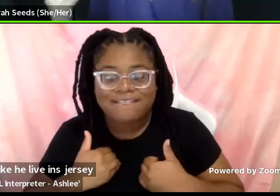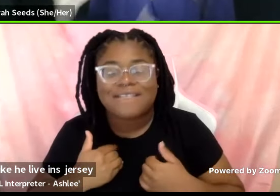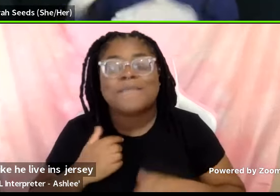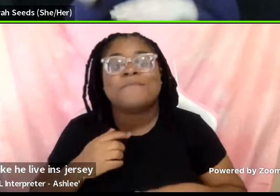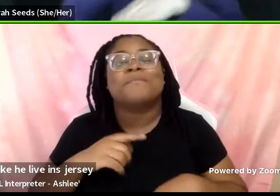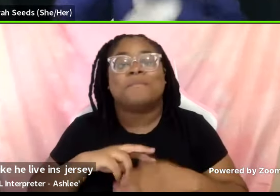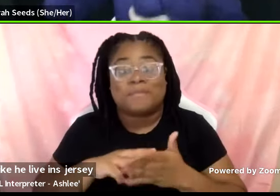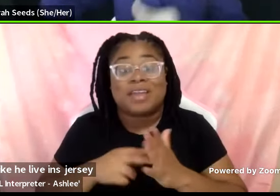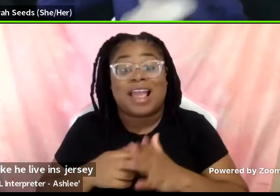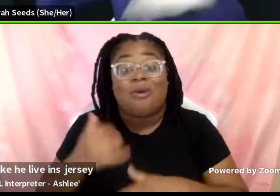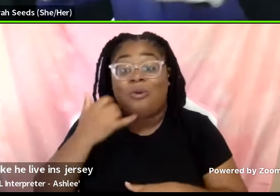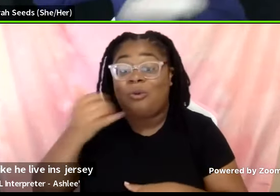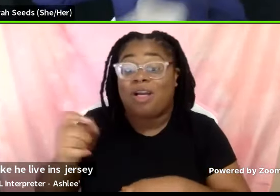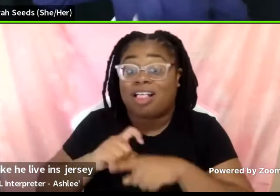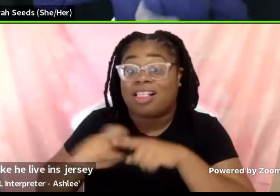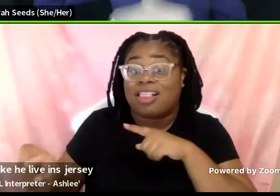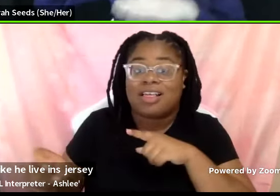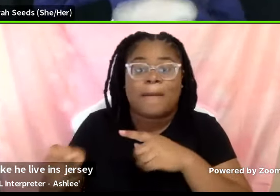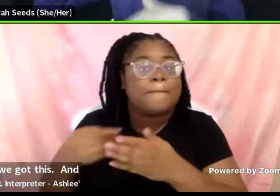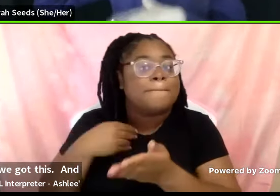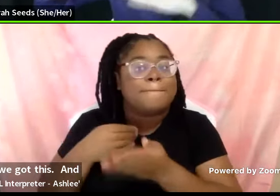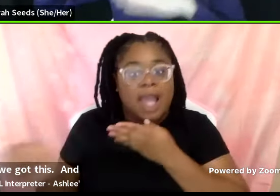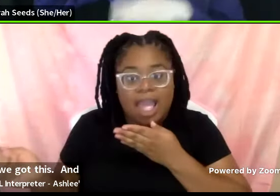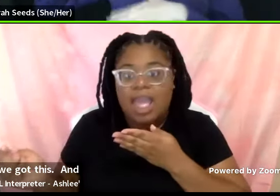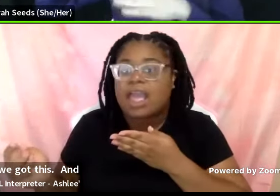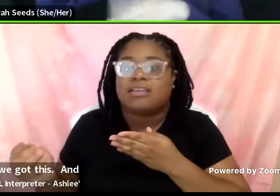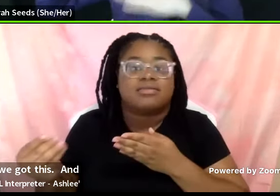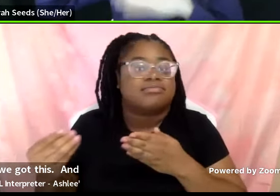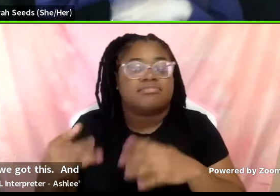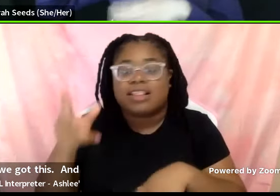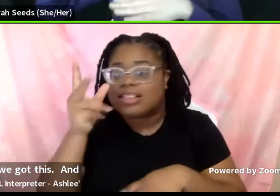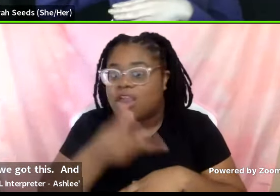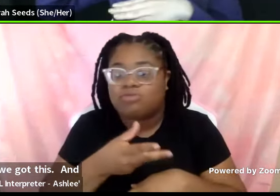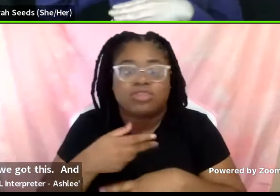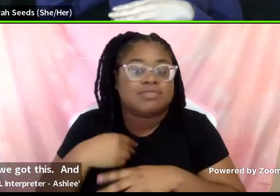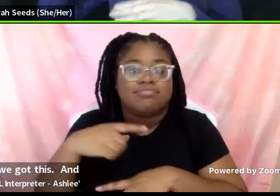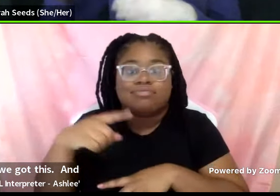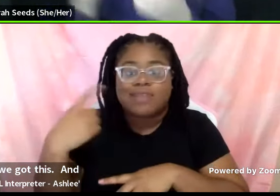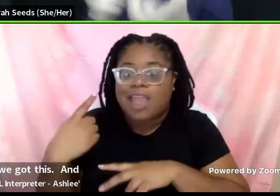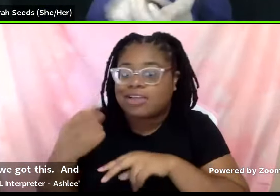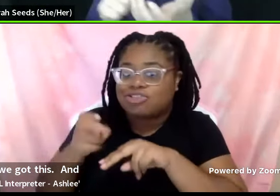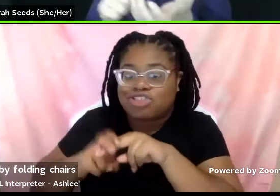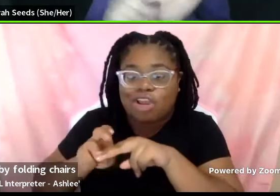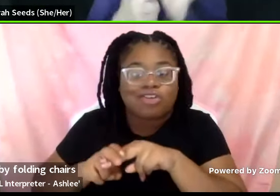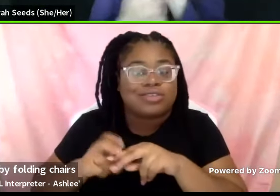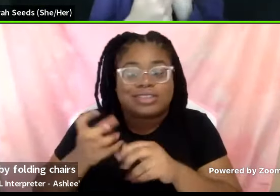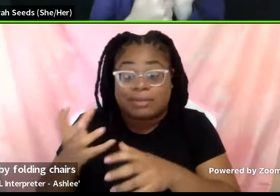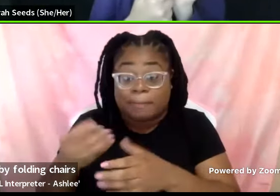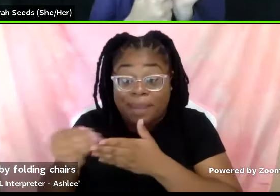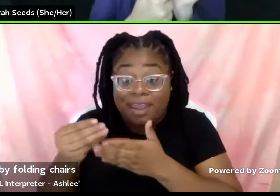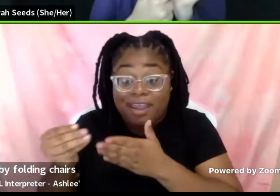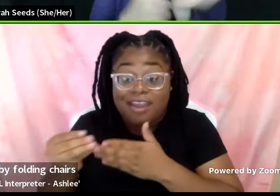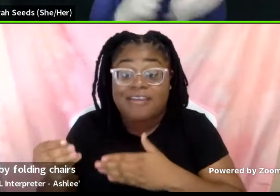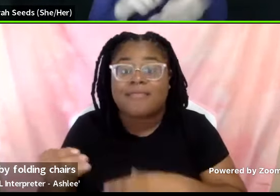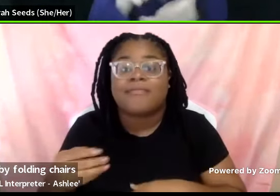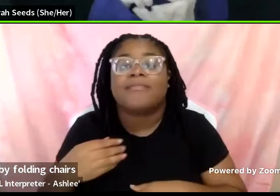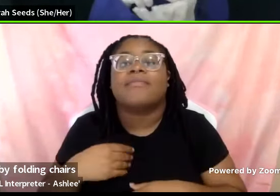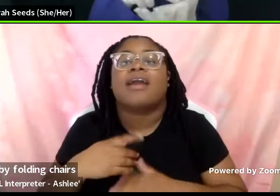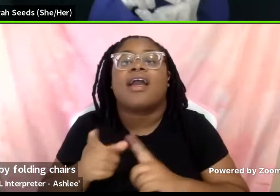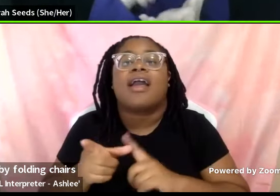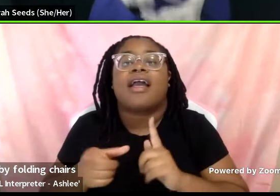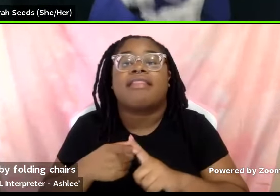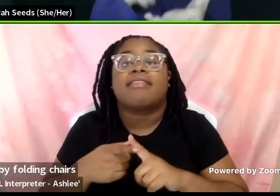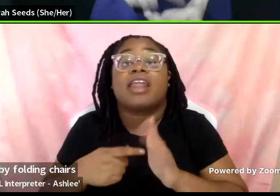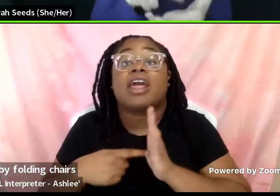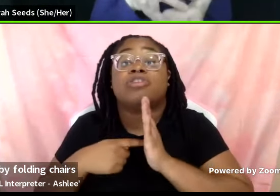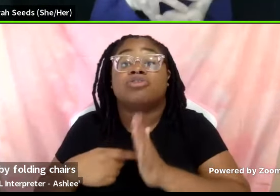and I was like, buy folding chairs, like the crappy, like black, just folding chairs. And then I got the color palette of the D train and texted it to